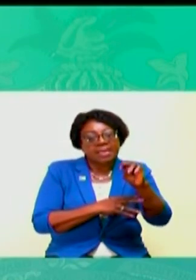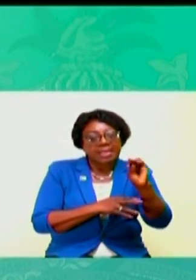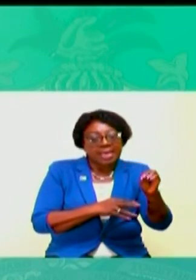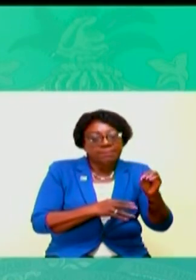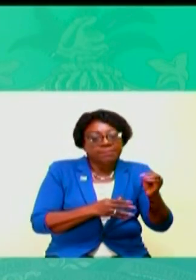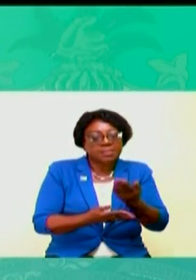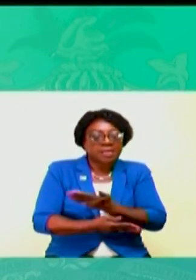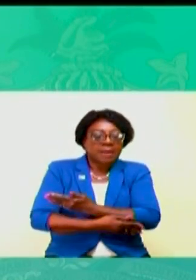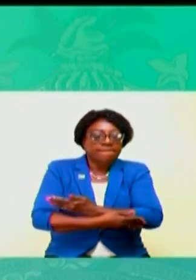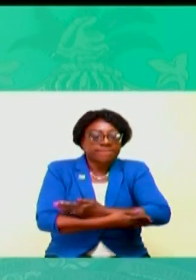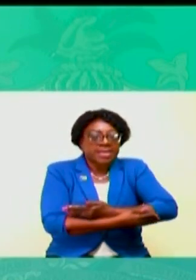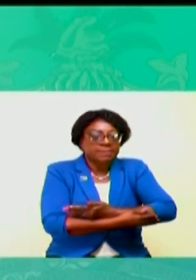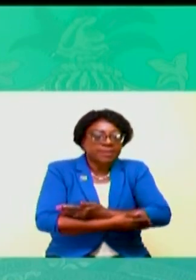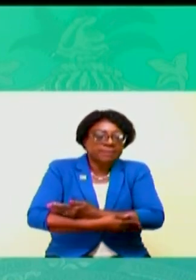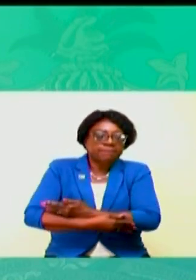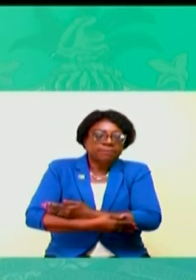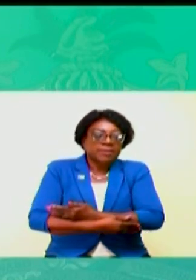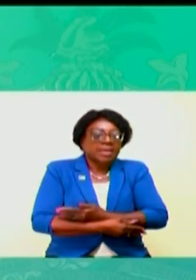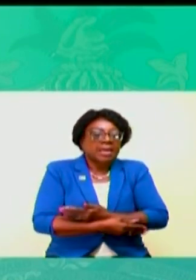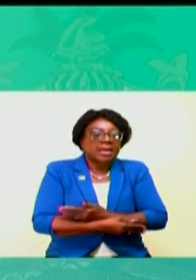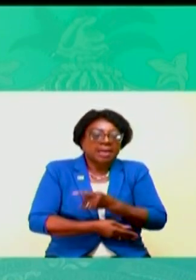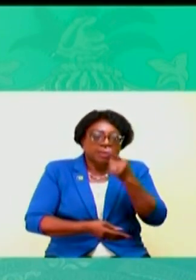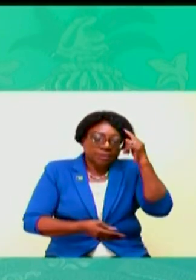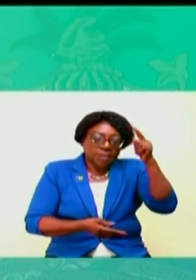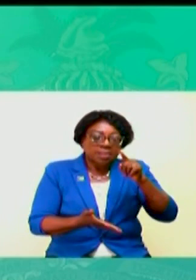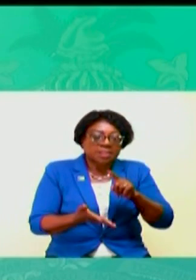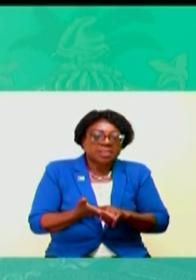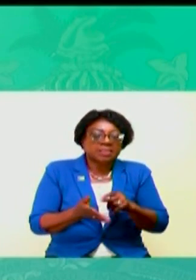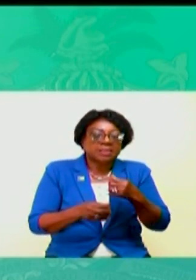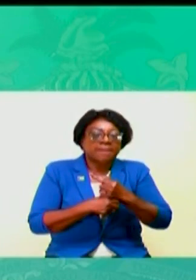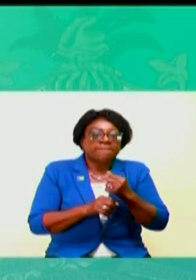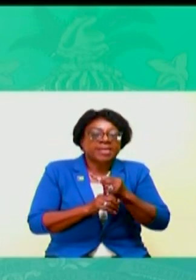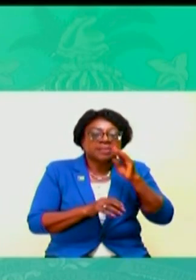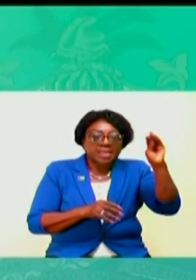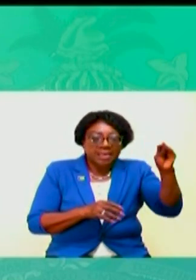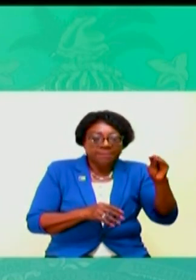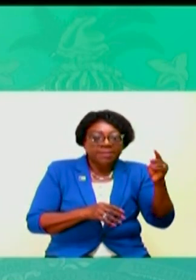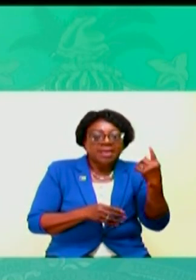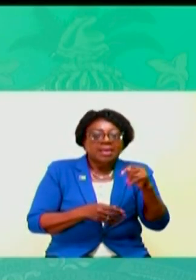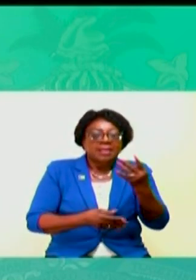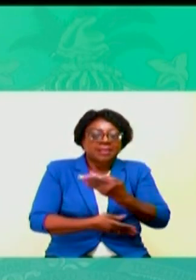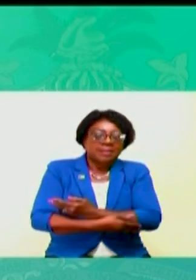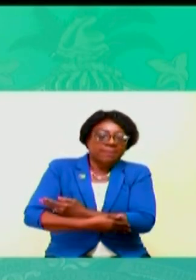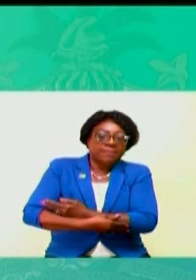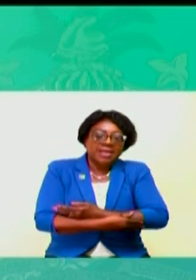suppose that this makes him the baby's daddy. Yeah.